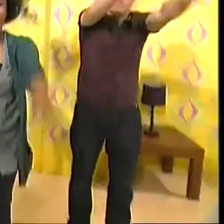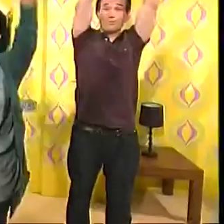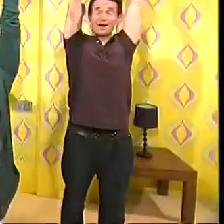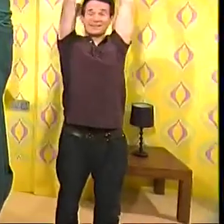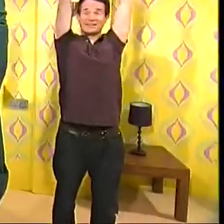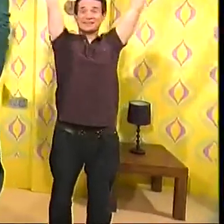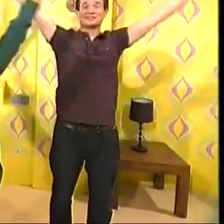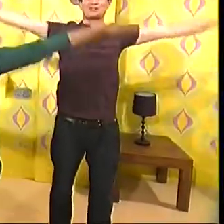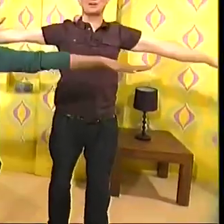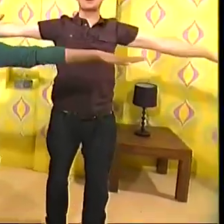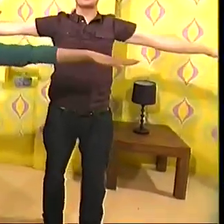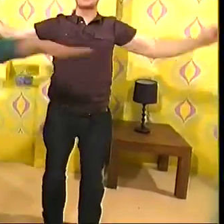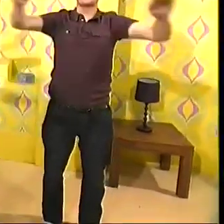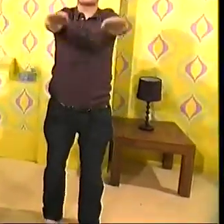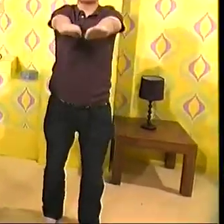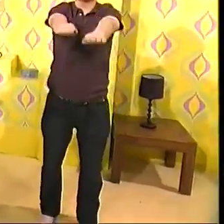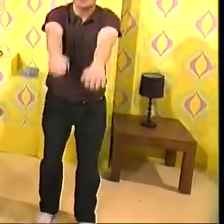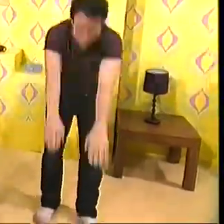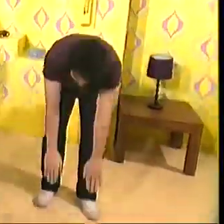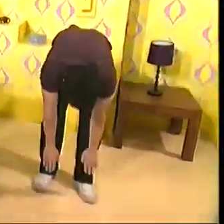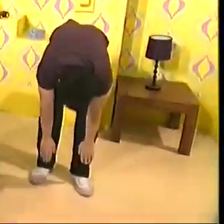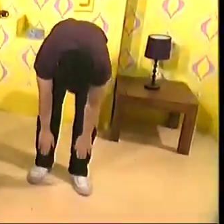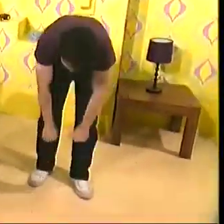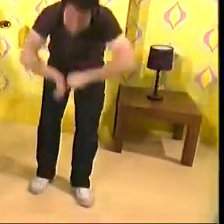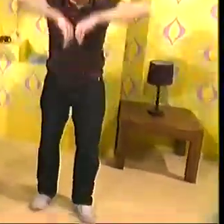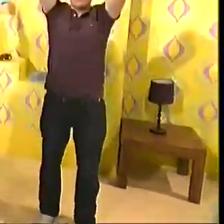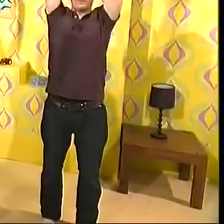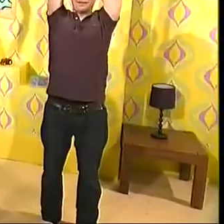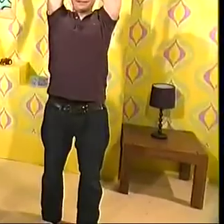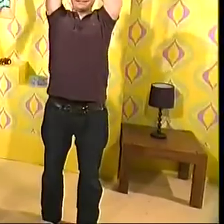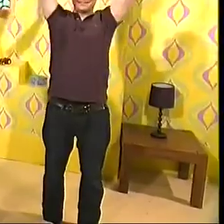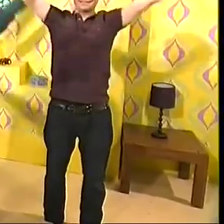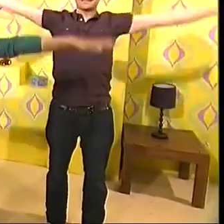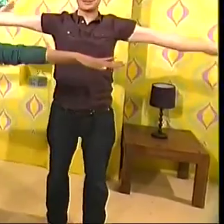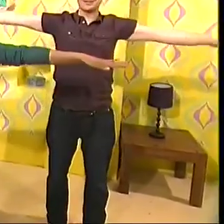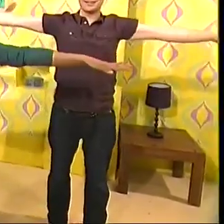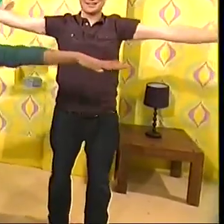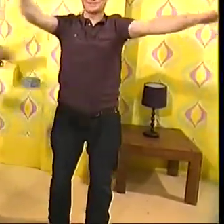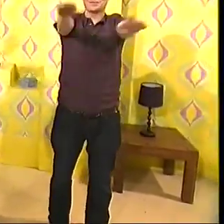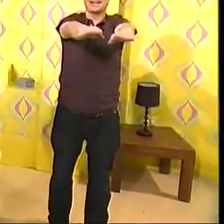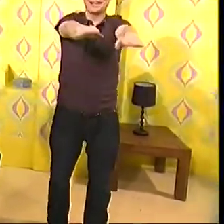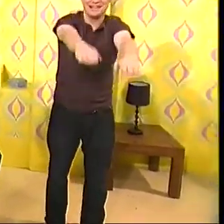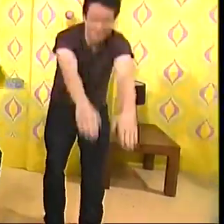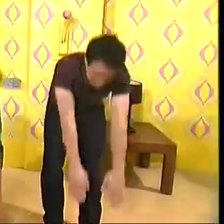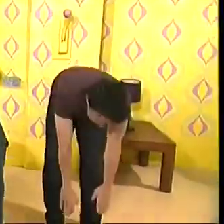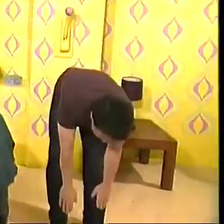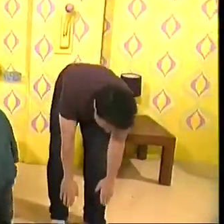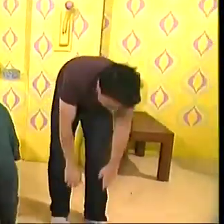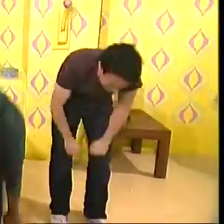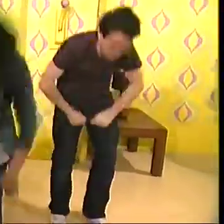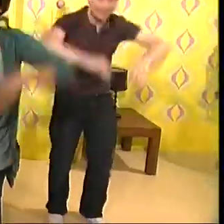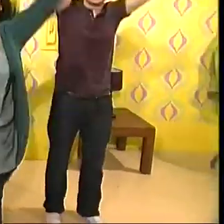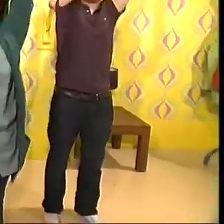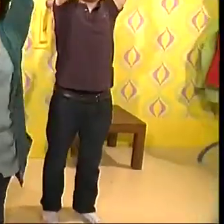And again, one, two, three, and four. Well done. One, that's it, two, three, and four. Keep